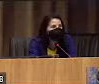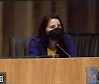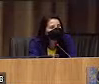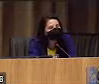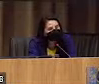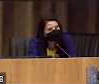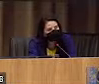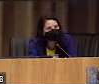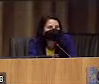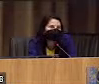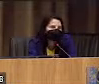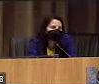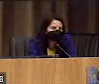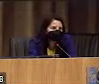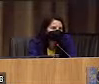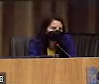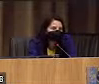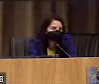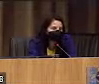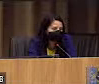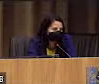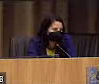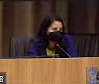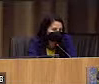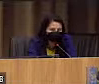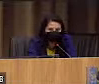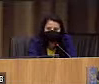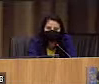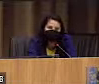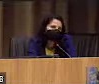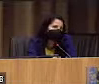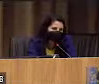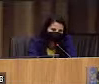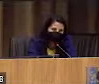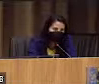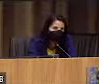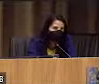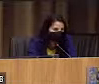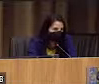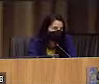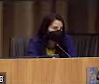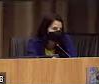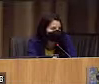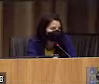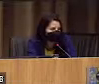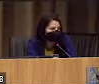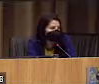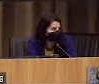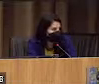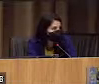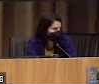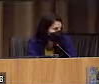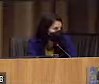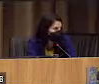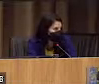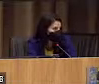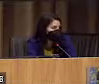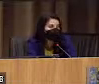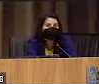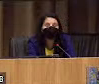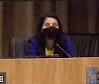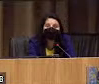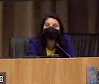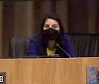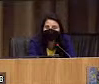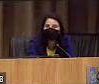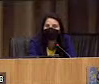of 90 days between them submitted to genomic evaluation. From the point of view, from the logistics point of view,